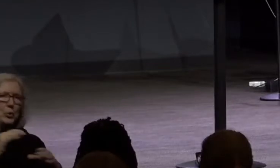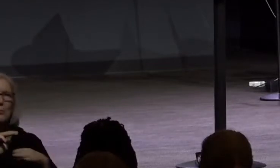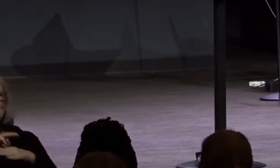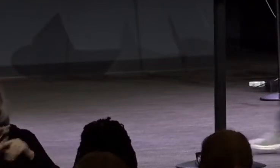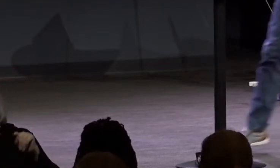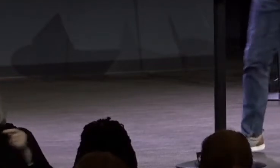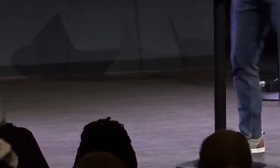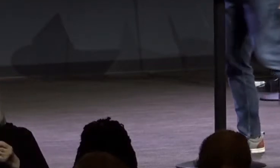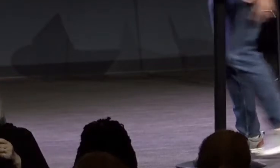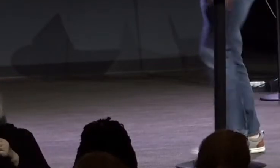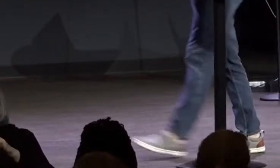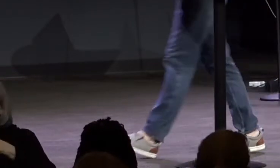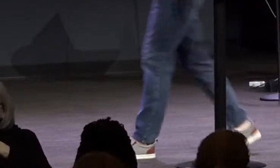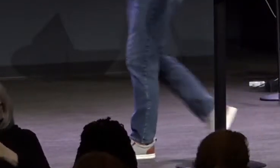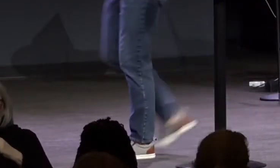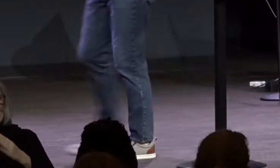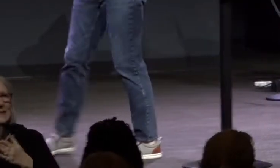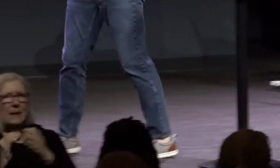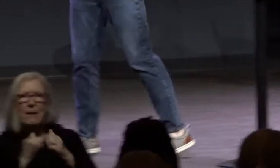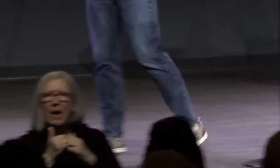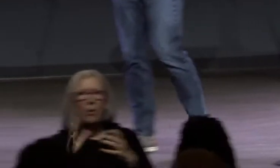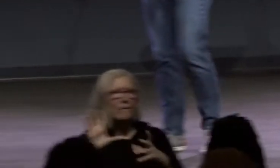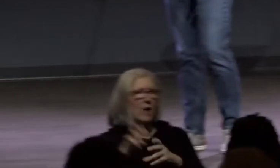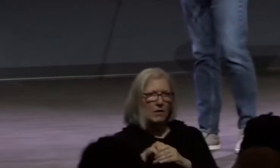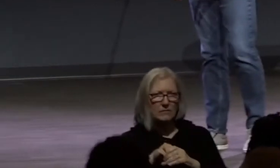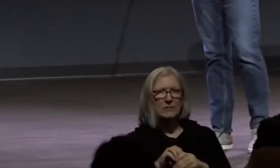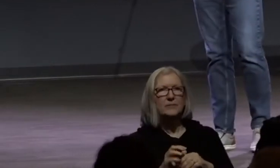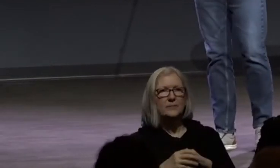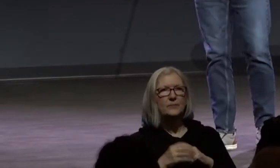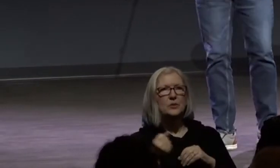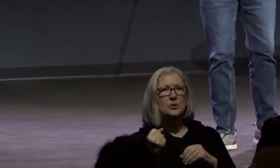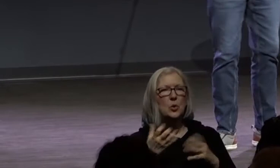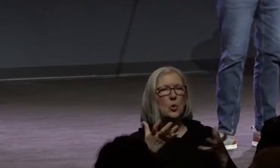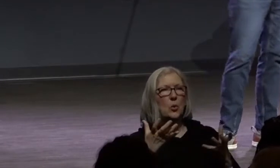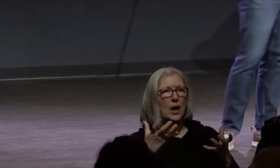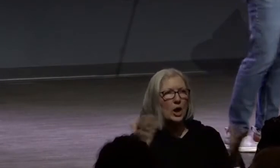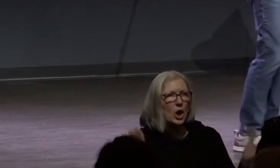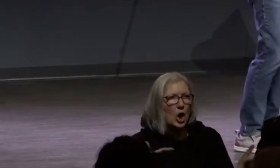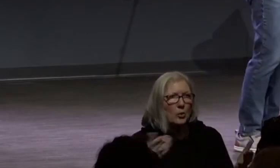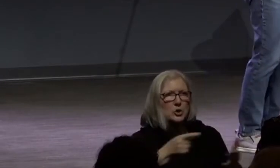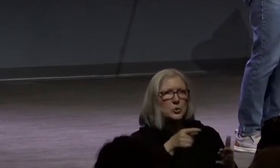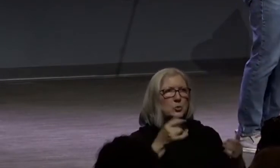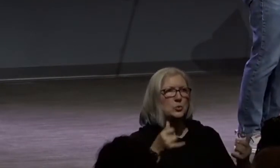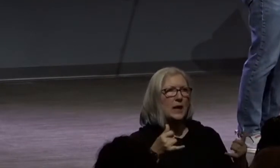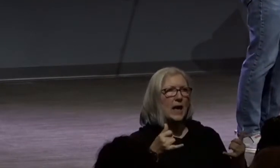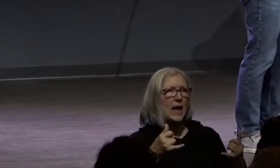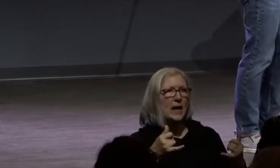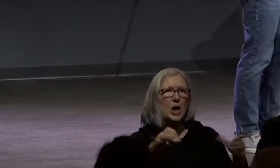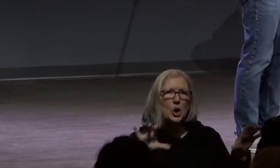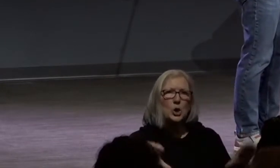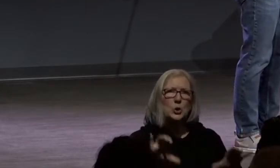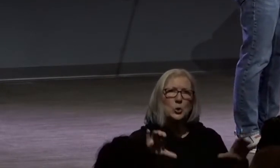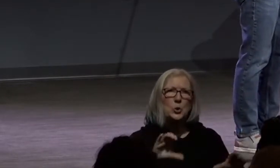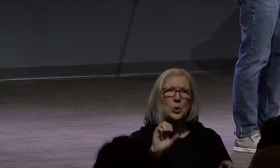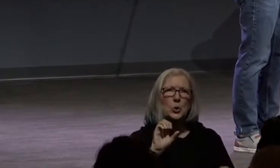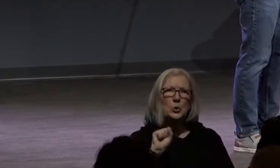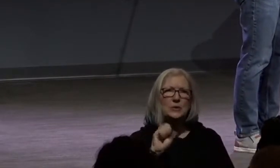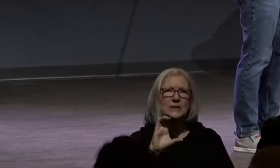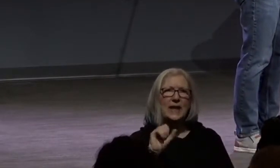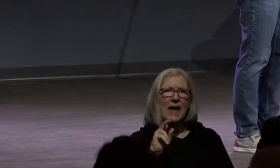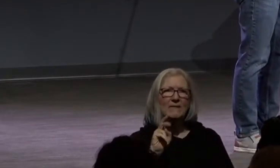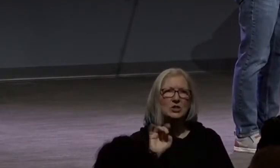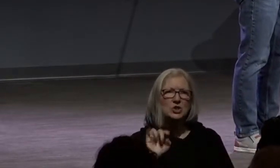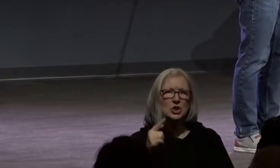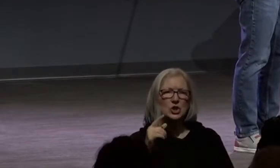us. It's the progression of our growth in Jesus Christ. And so we're encouraging you today, take the scavenger hunt, grab a passport,